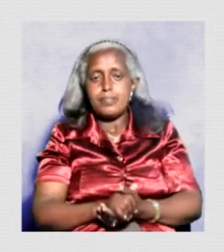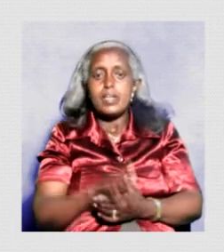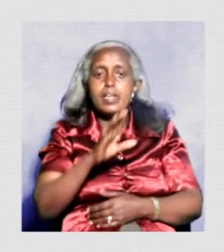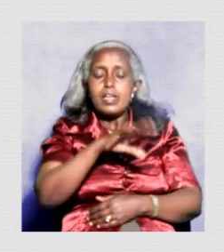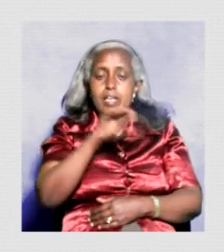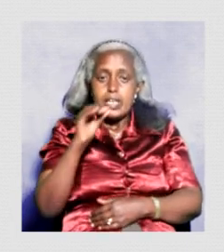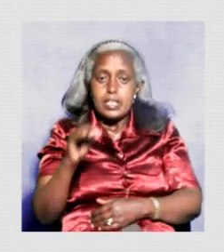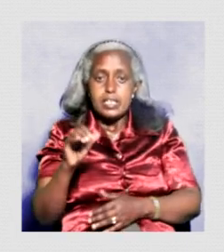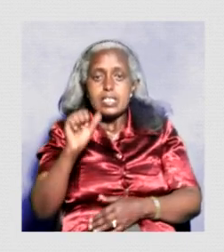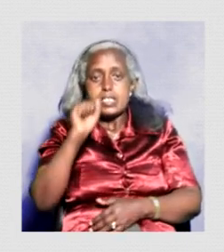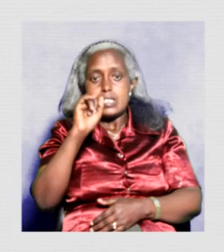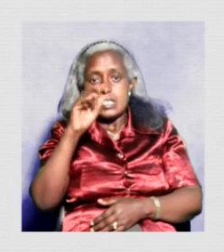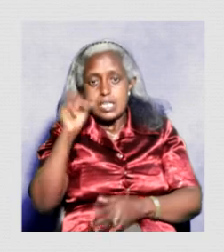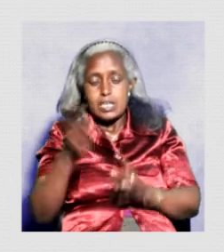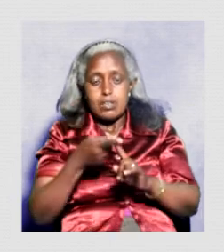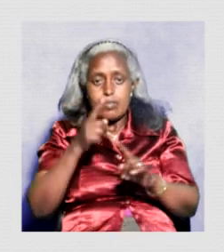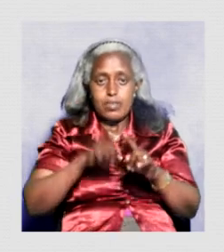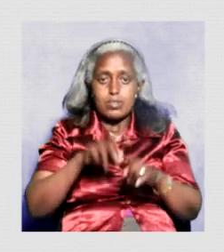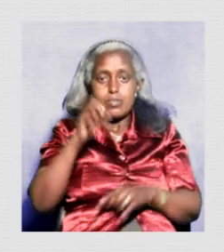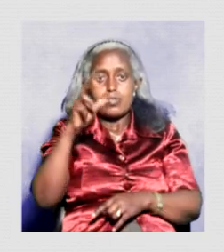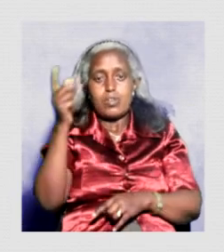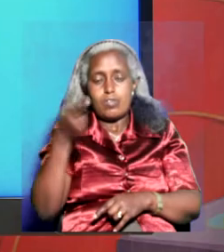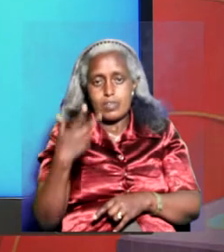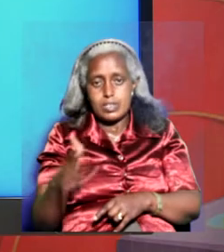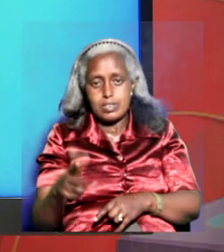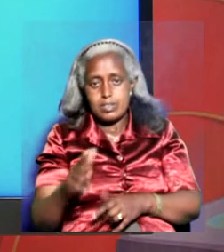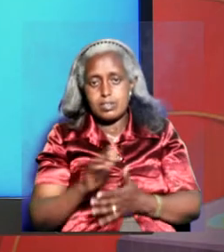and sine inverse of 12/13.